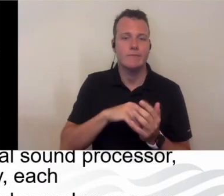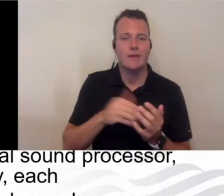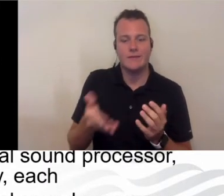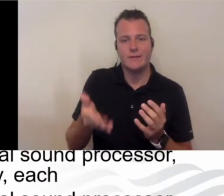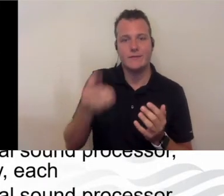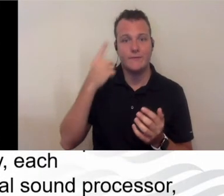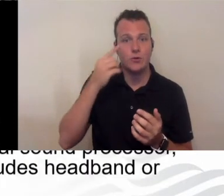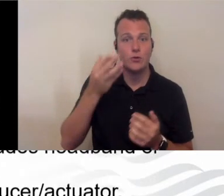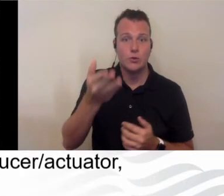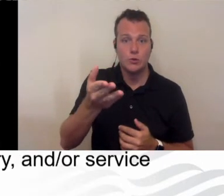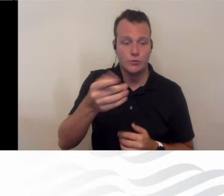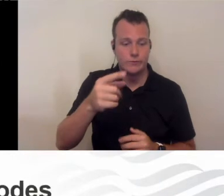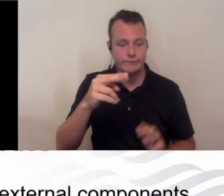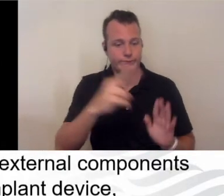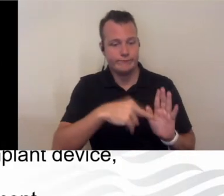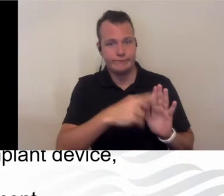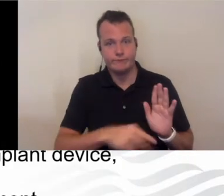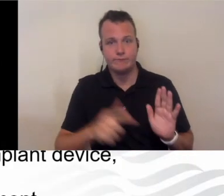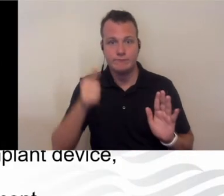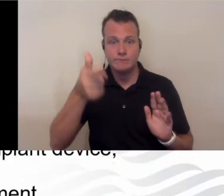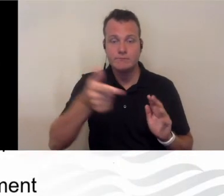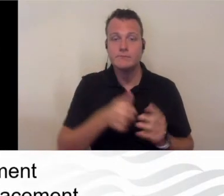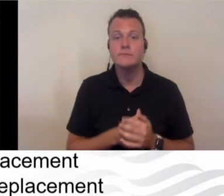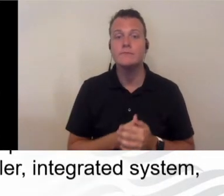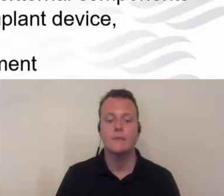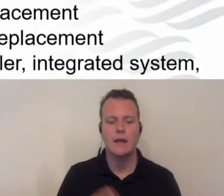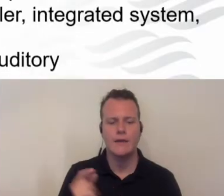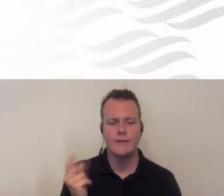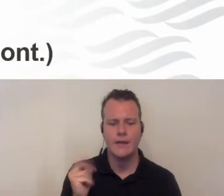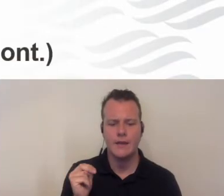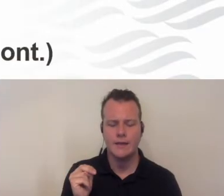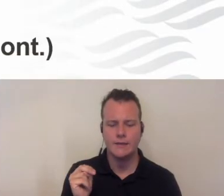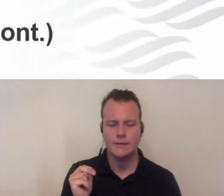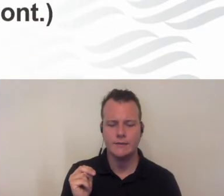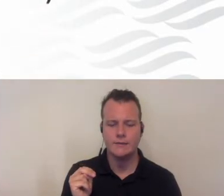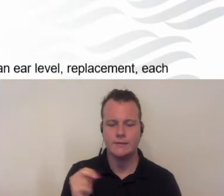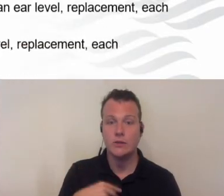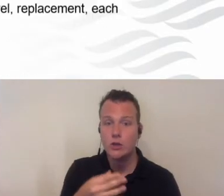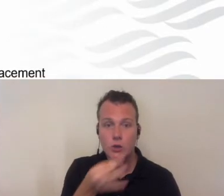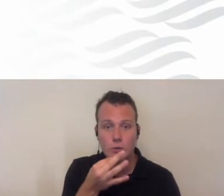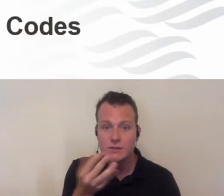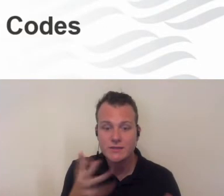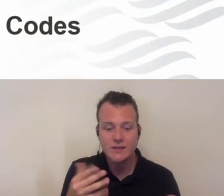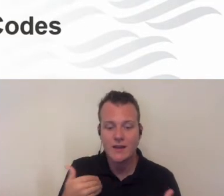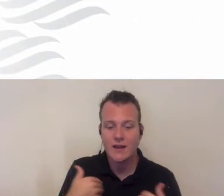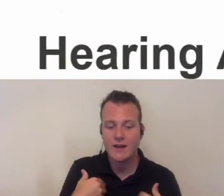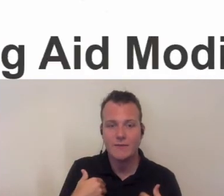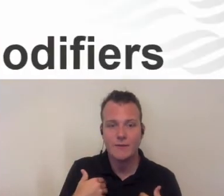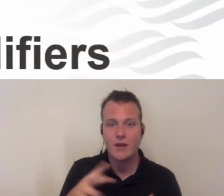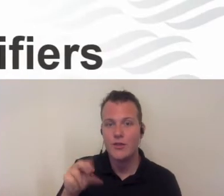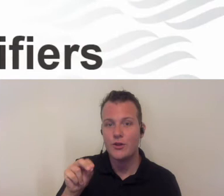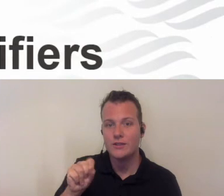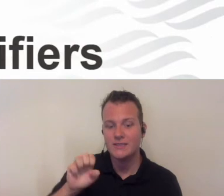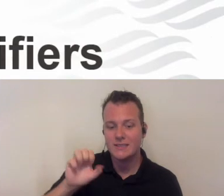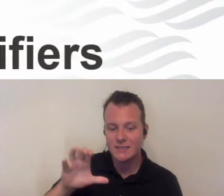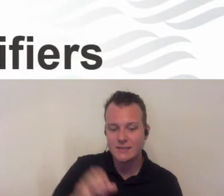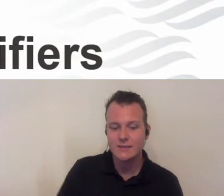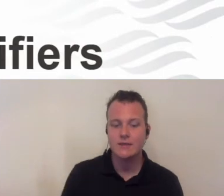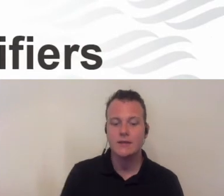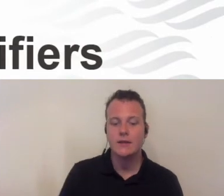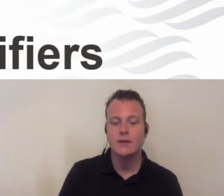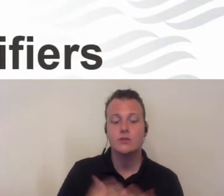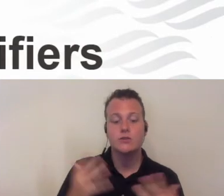for you for reference. And then we're almost done, got another maybe 30